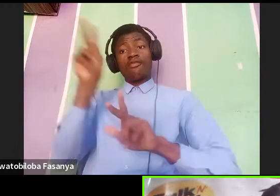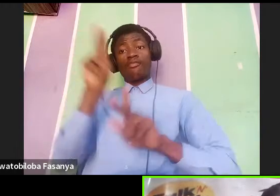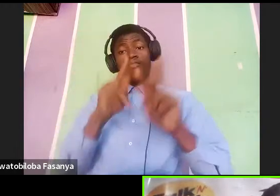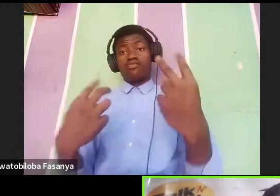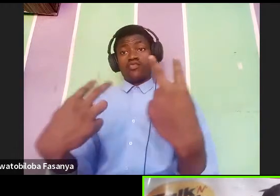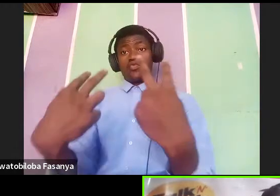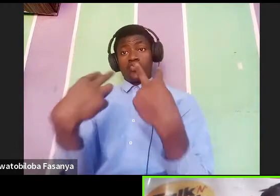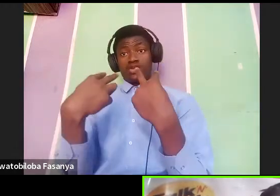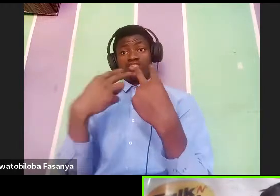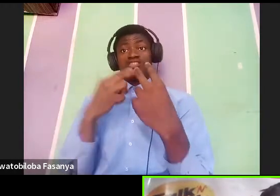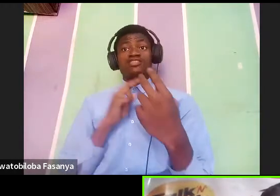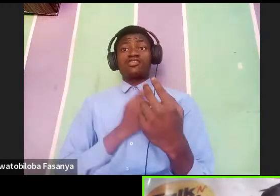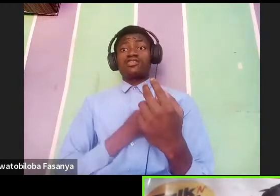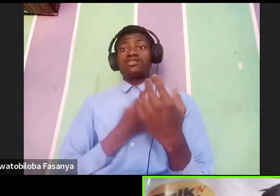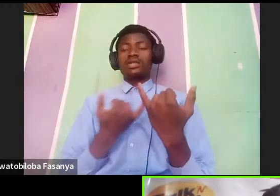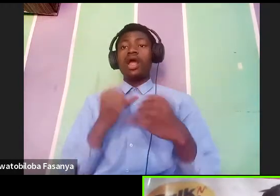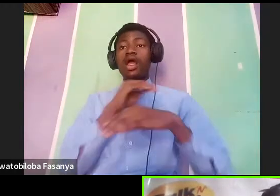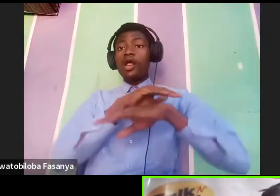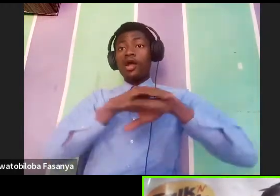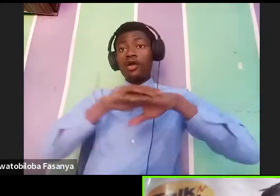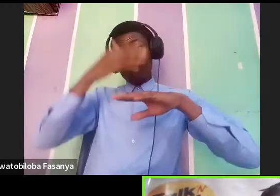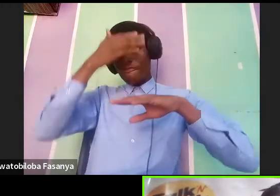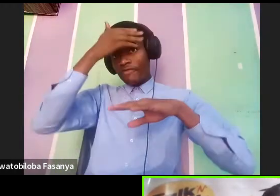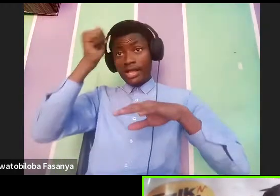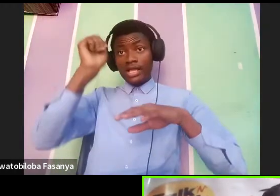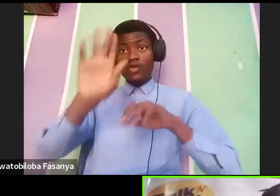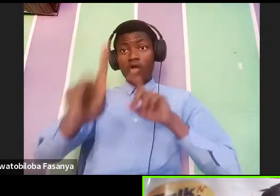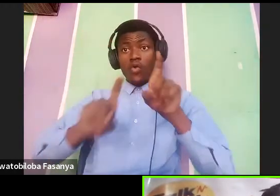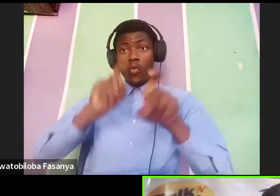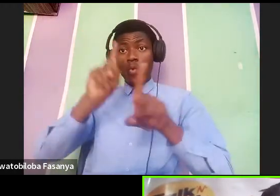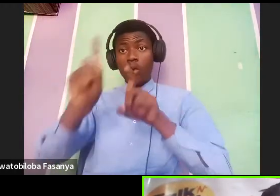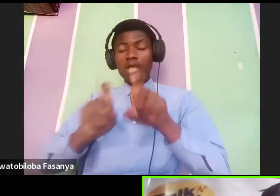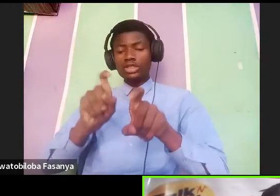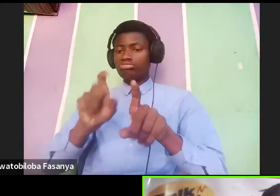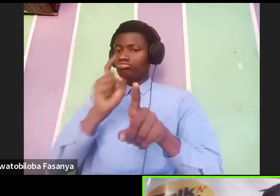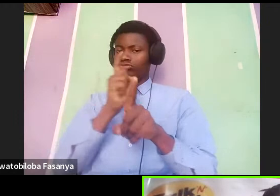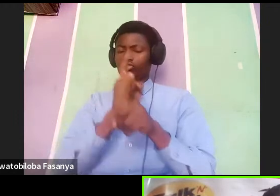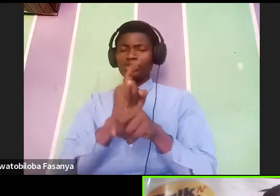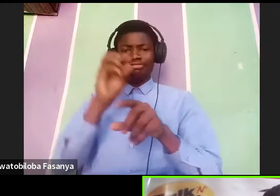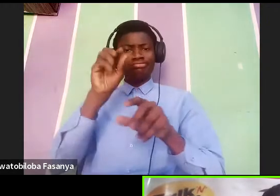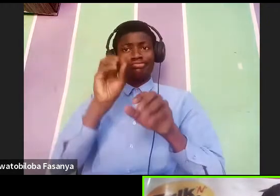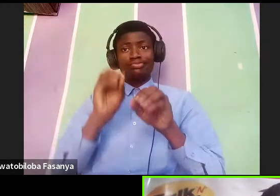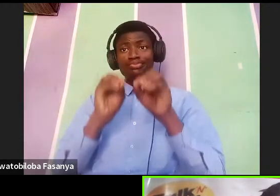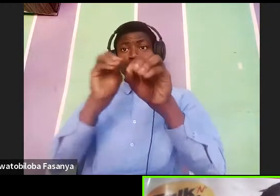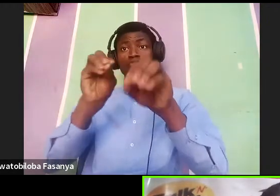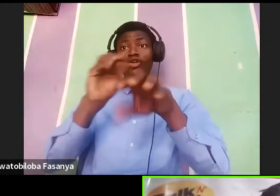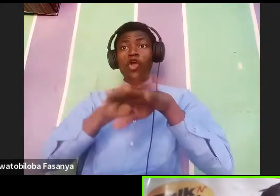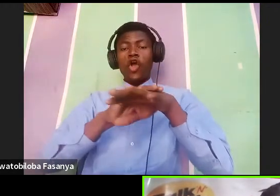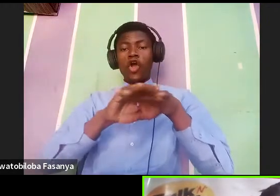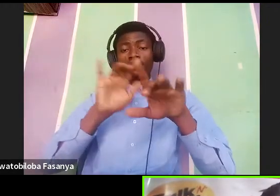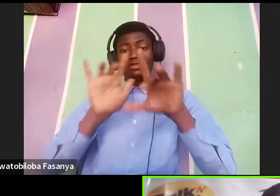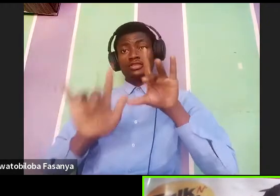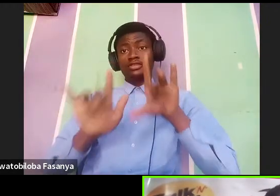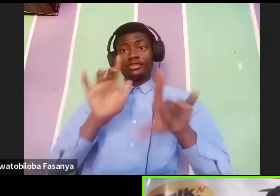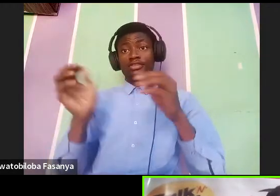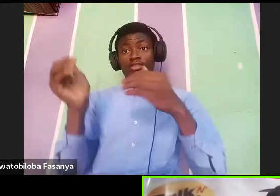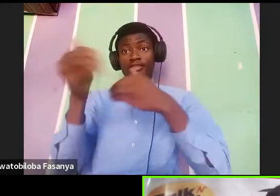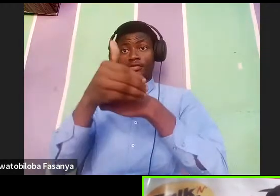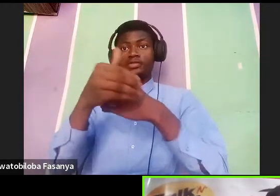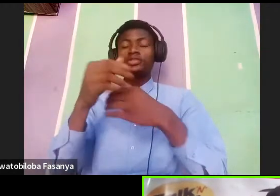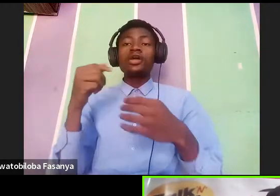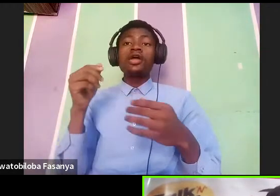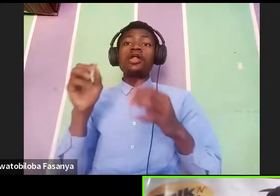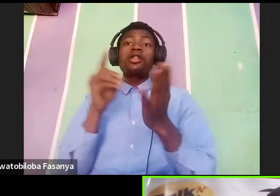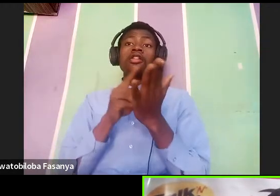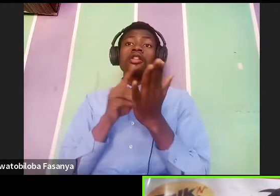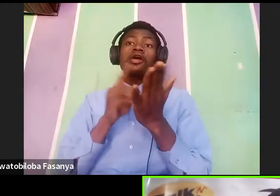questions on the chat box on the YouTube. You can send in your questions and the doctors will clarify. We are going to share some of the questions some of you have told